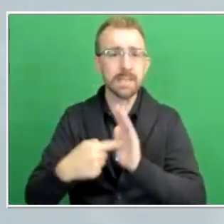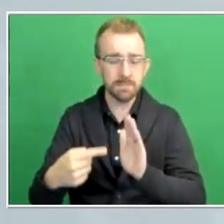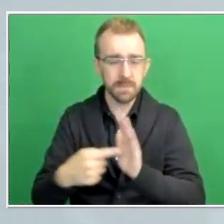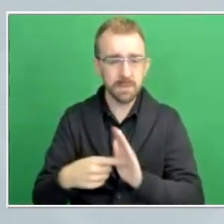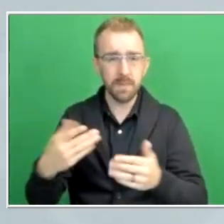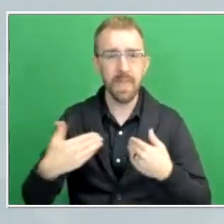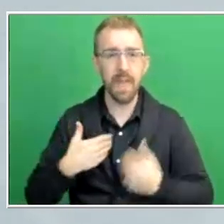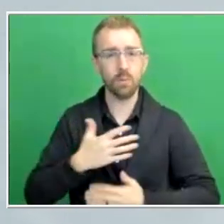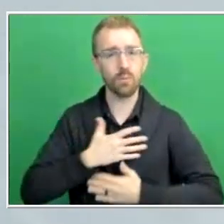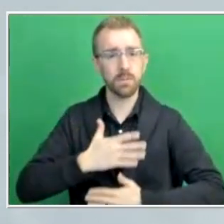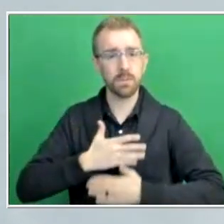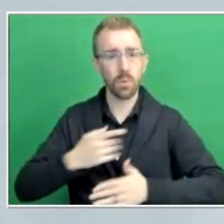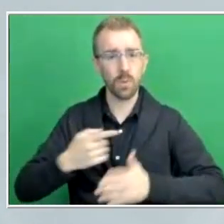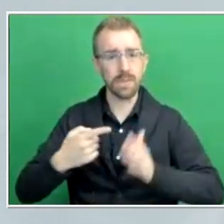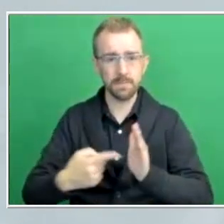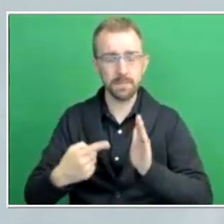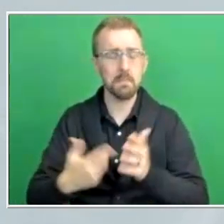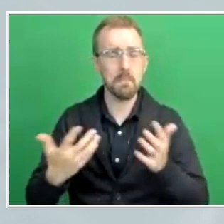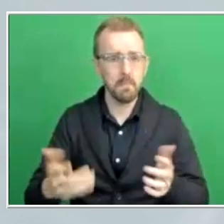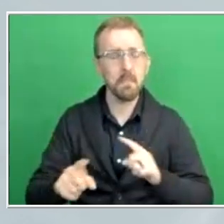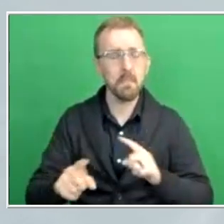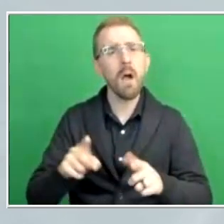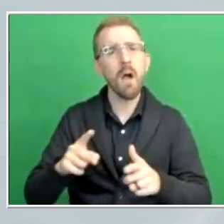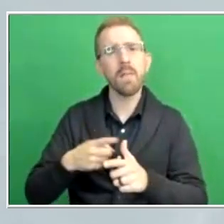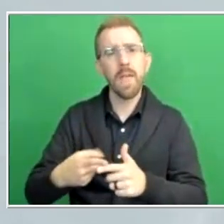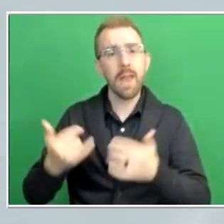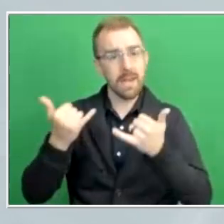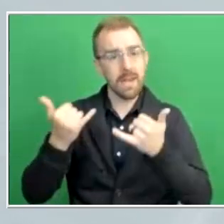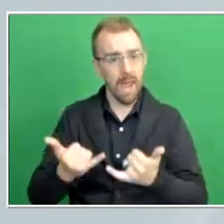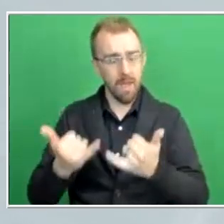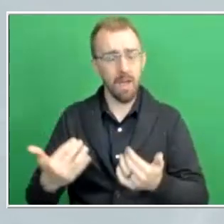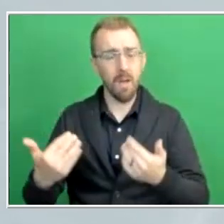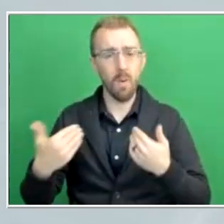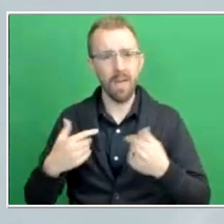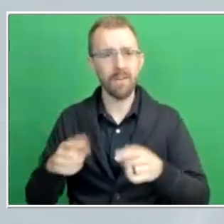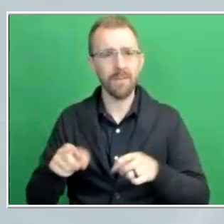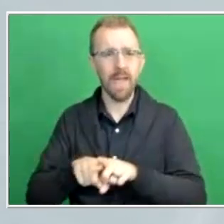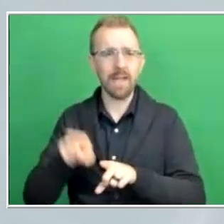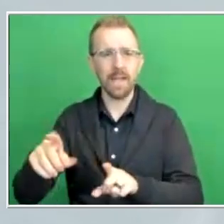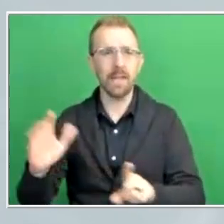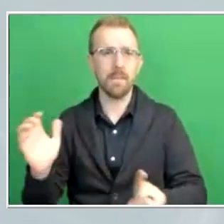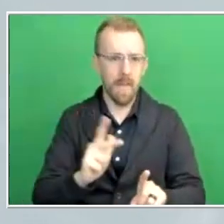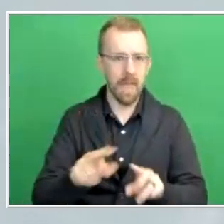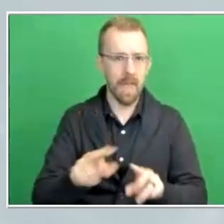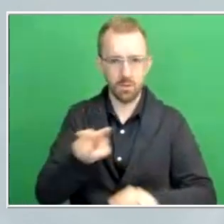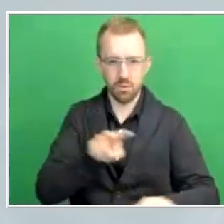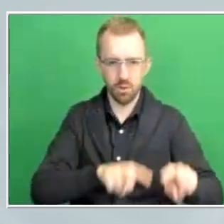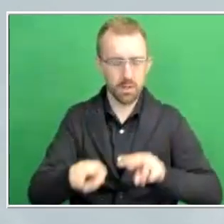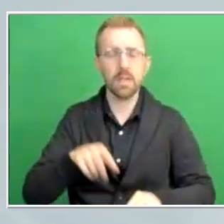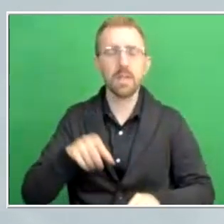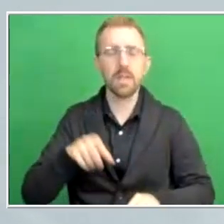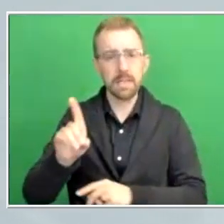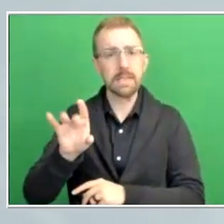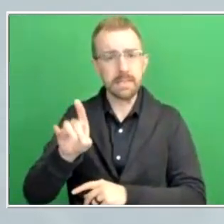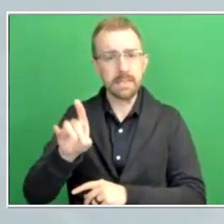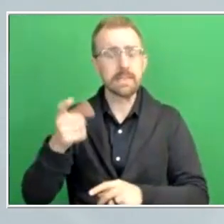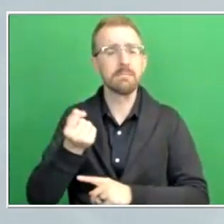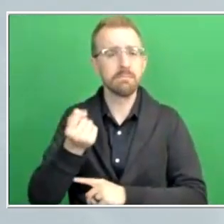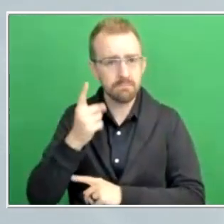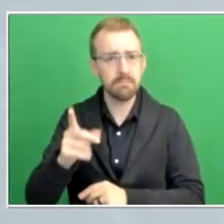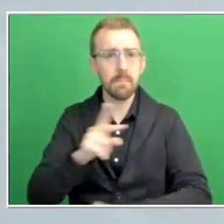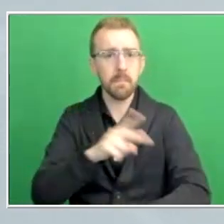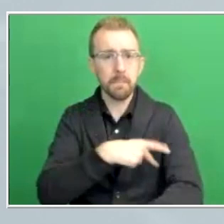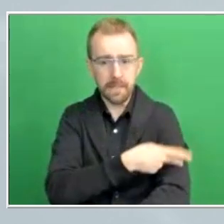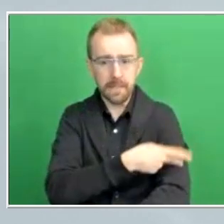respiratory symptoms. But then we now have, as they went back and looked, they did understand that the patient did